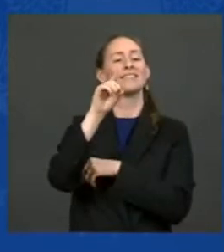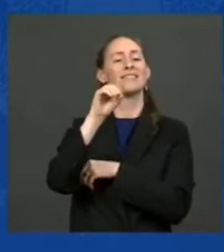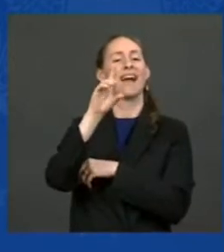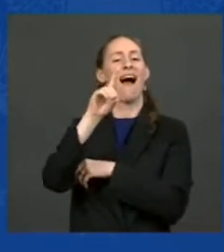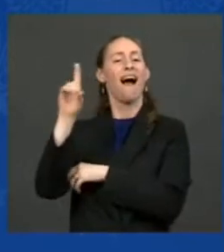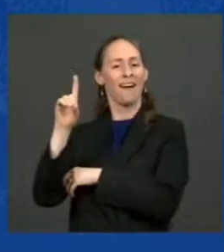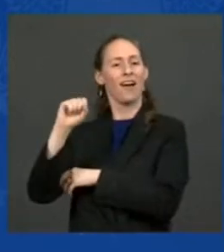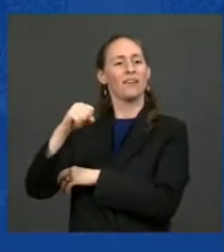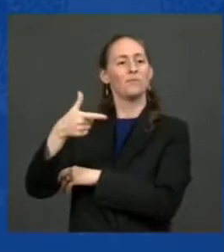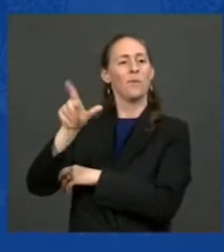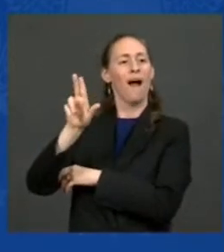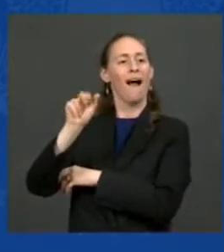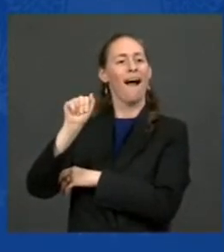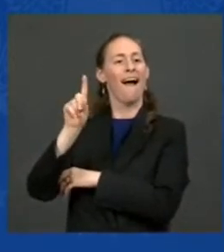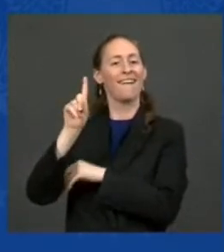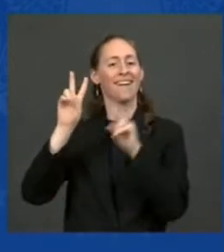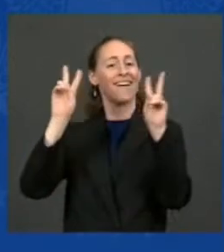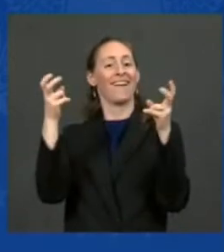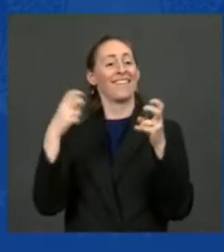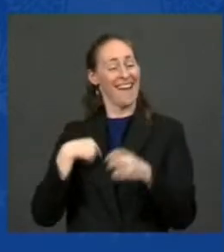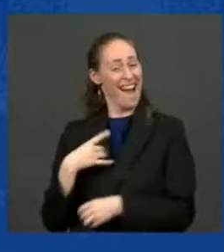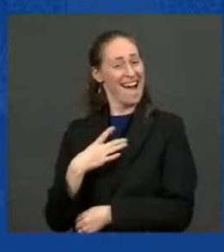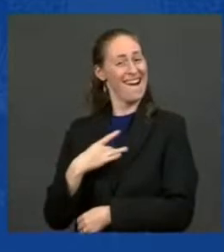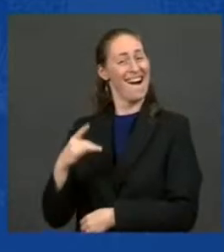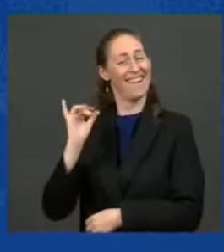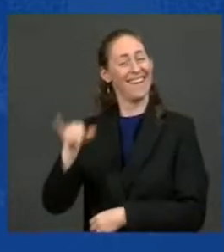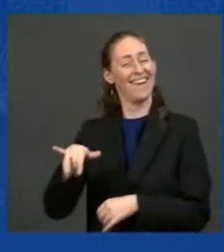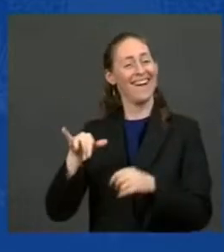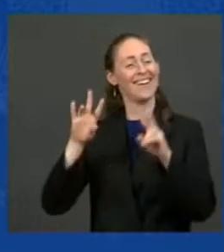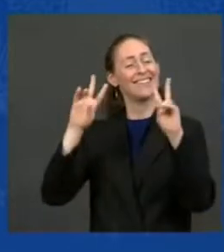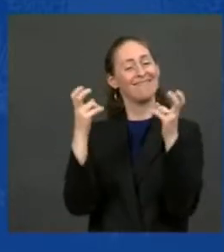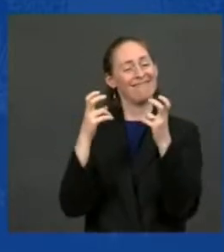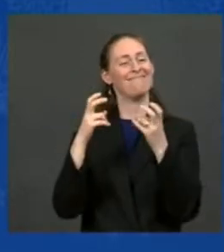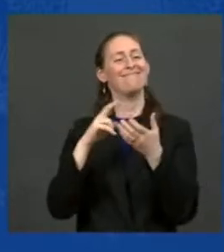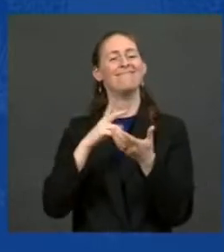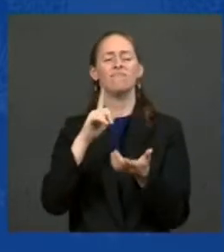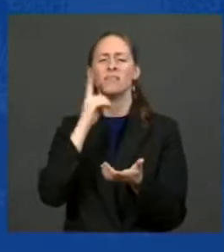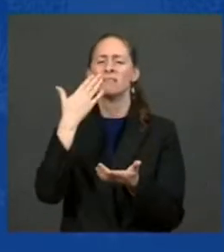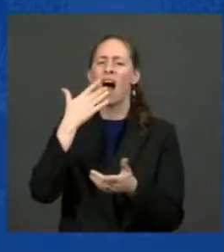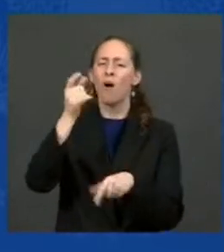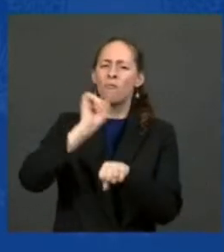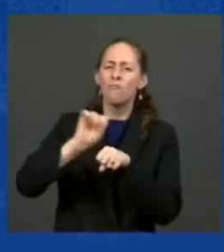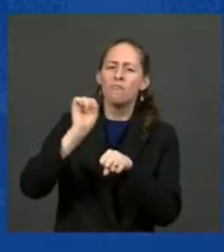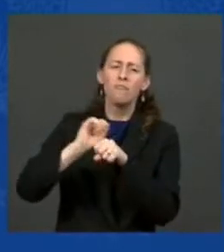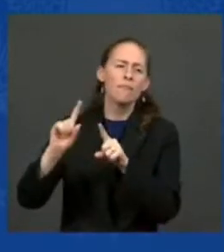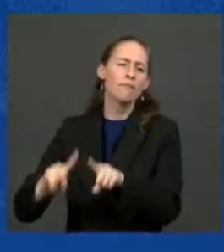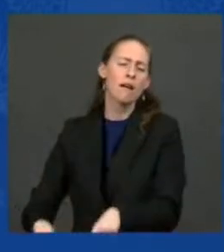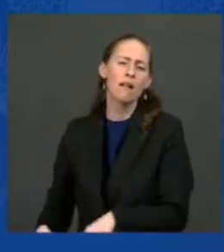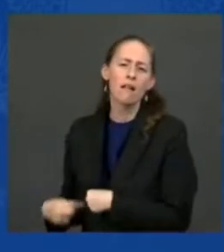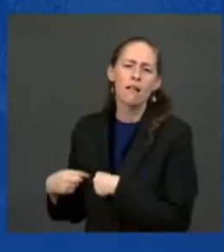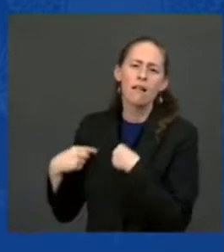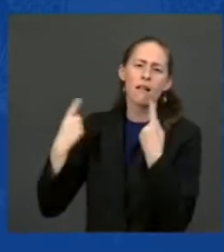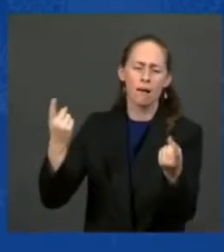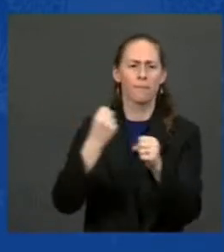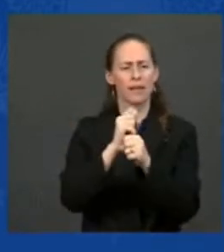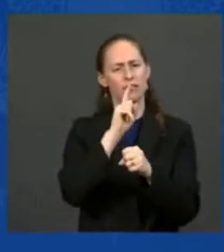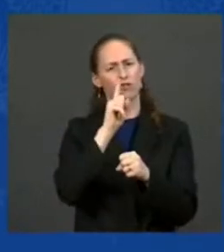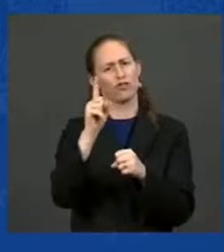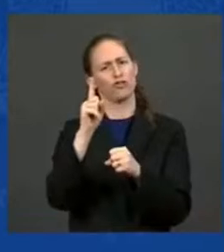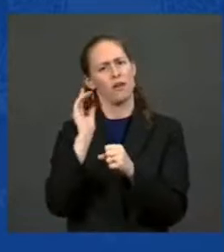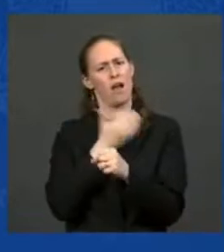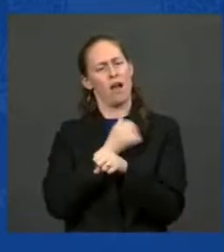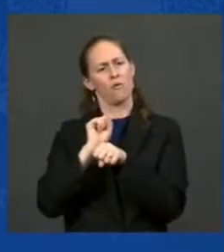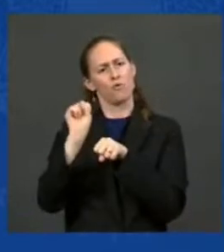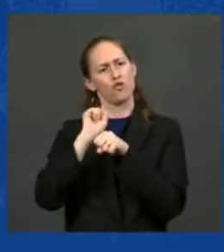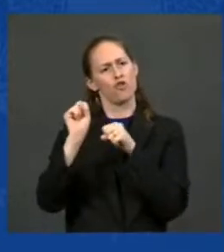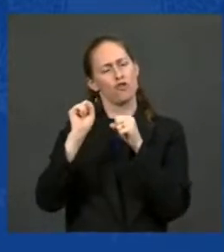from. But I'm grateful to them so much for everything they did to make our work successful. And there are no words I can ever use to thank the